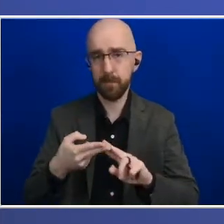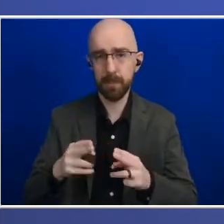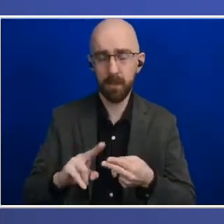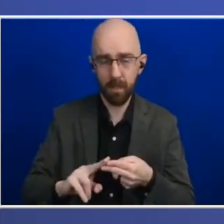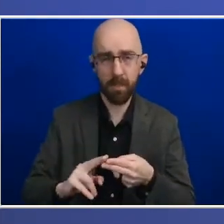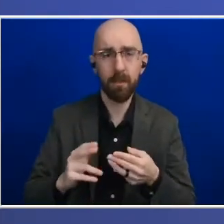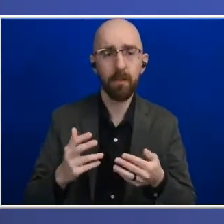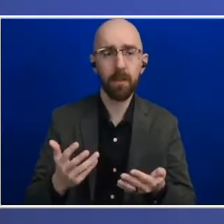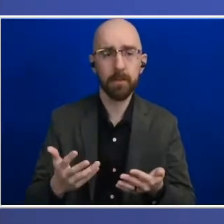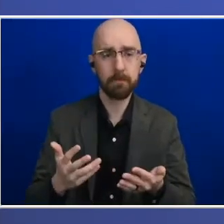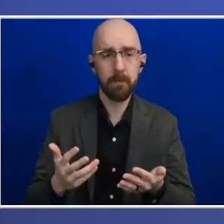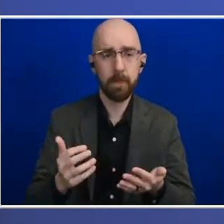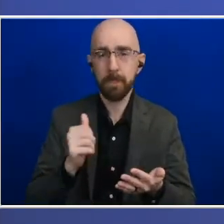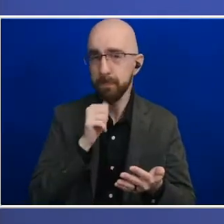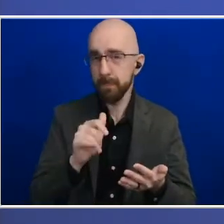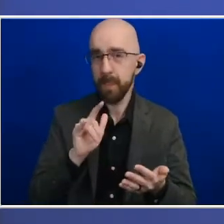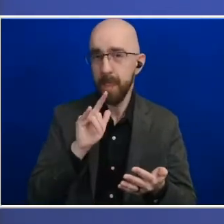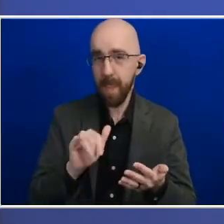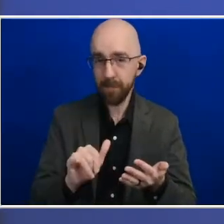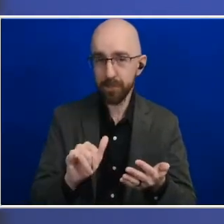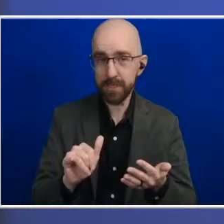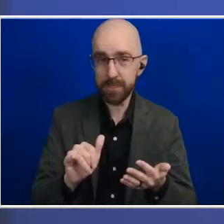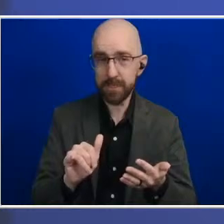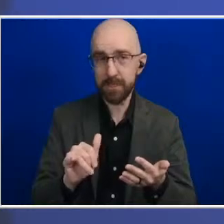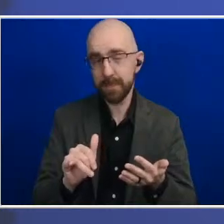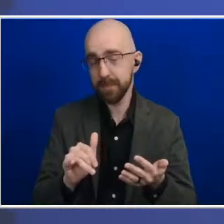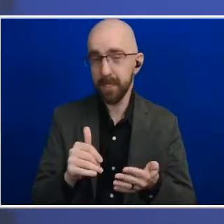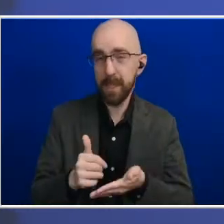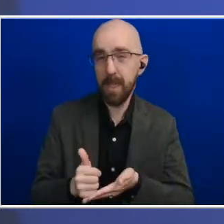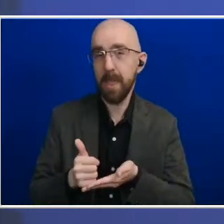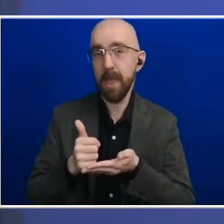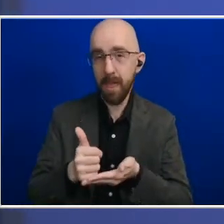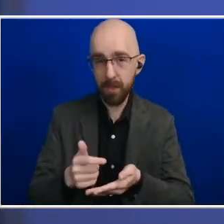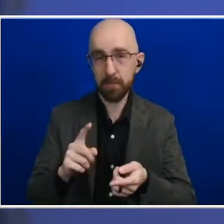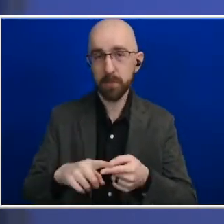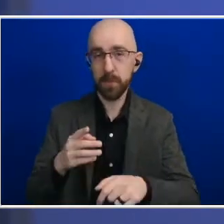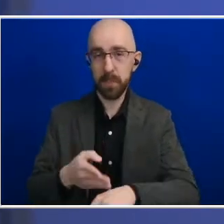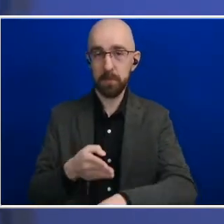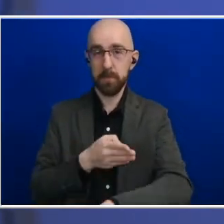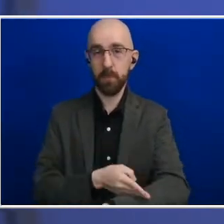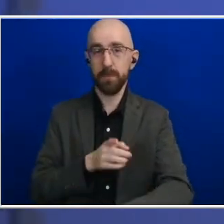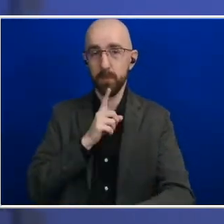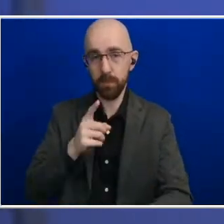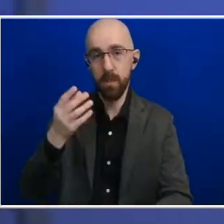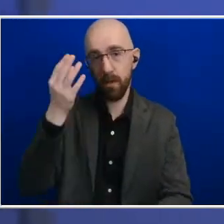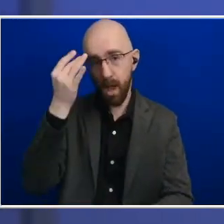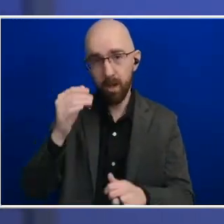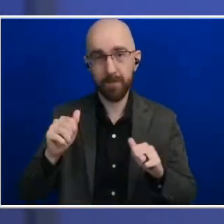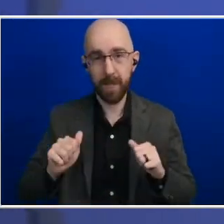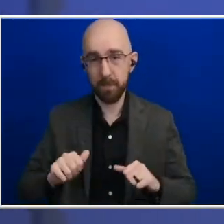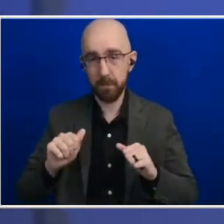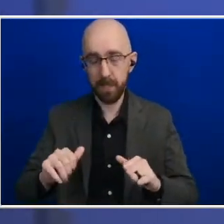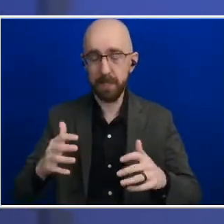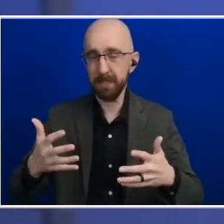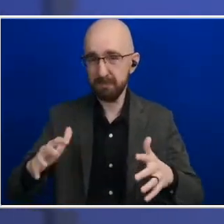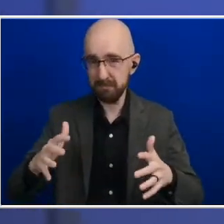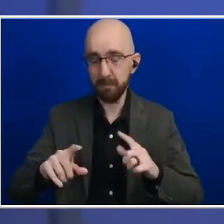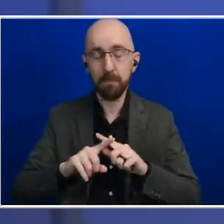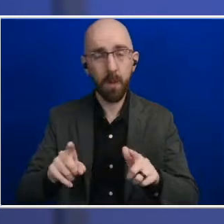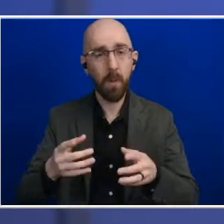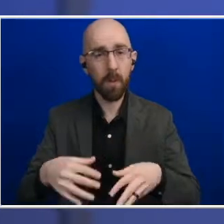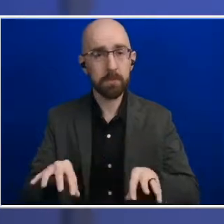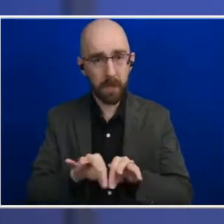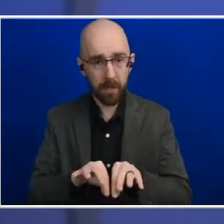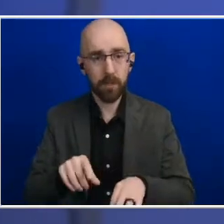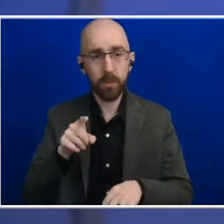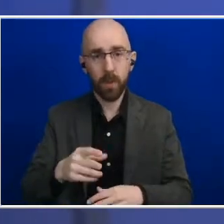don't actually help to improve your true cognitive capabilities. But what does matter is your physical